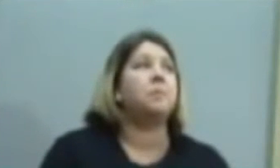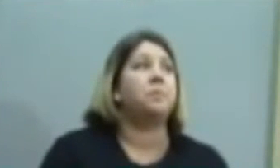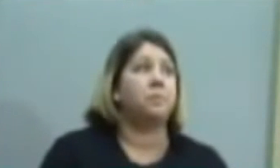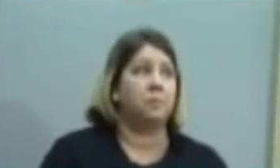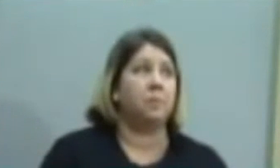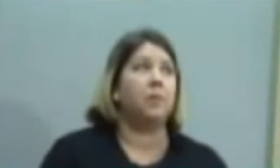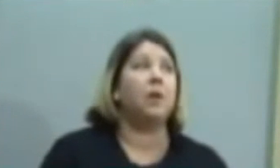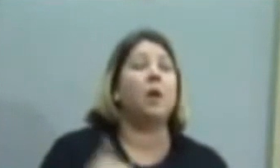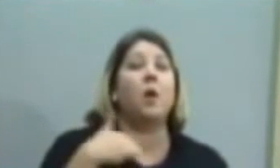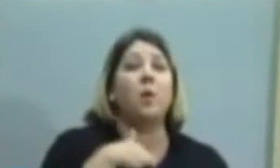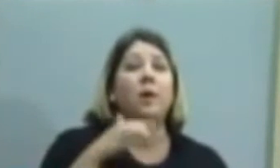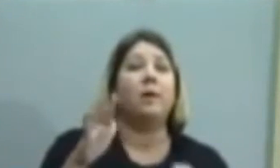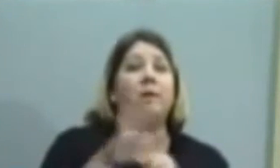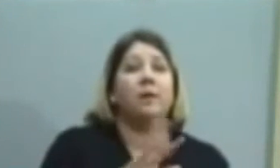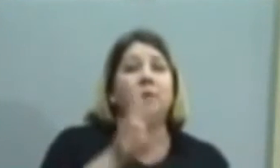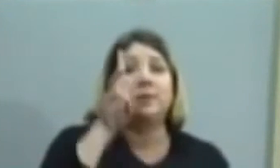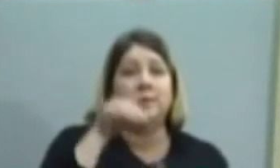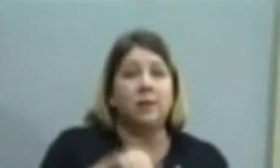we've filled